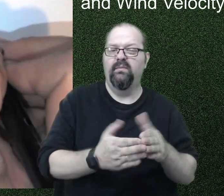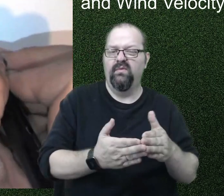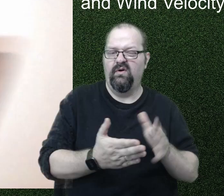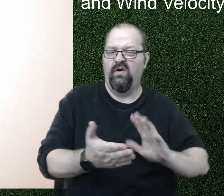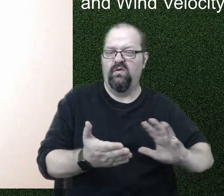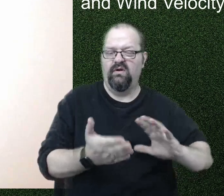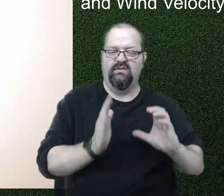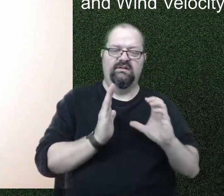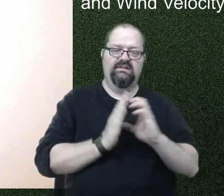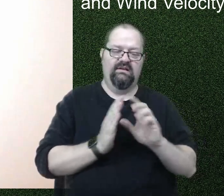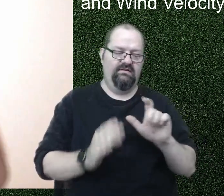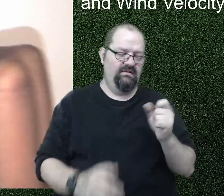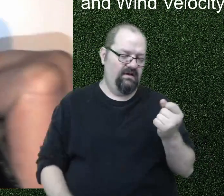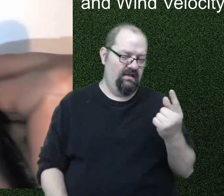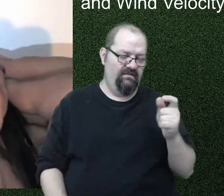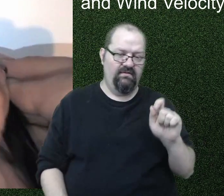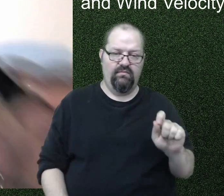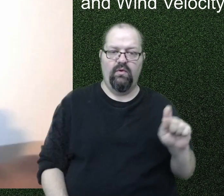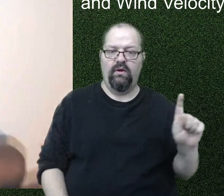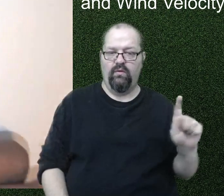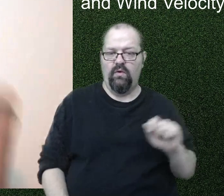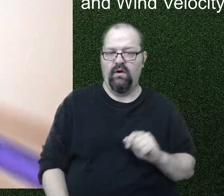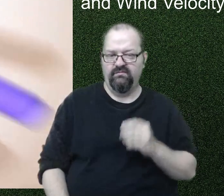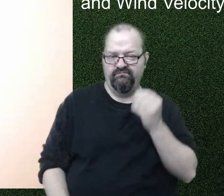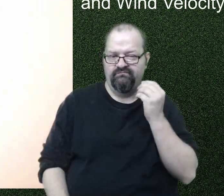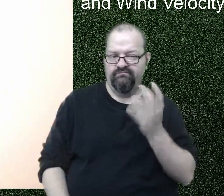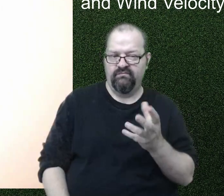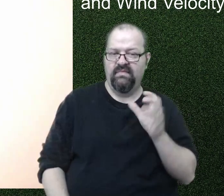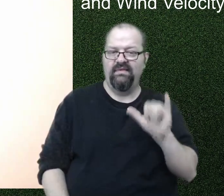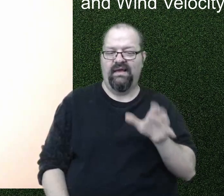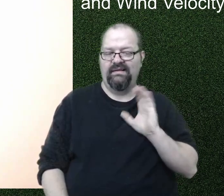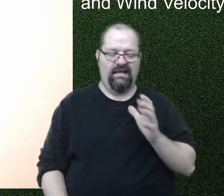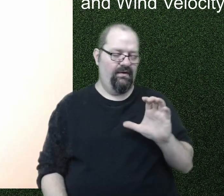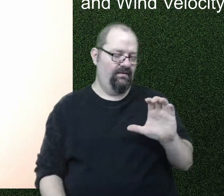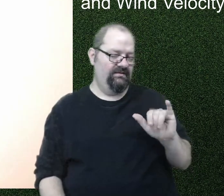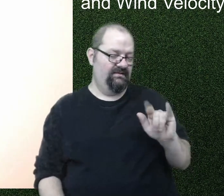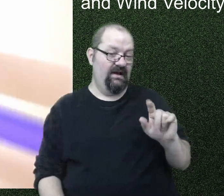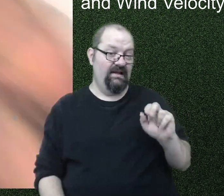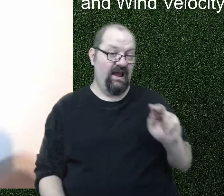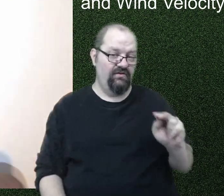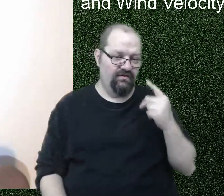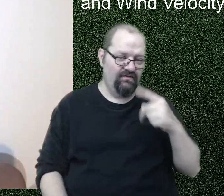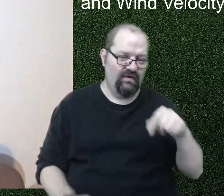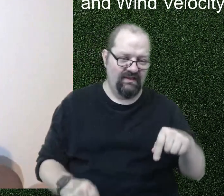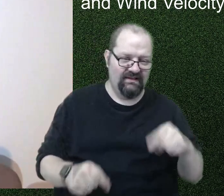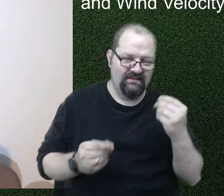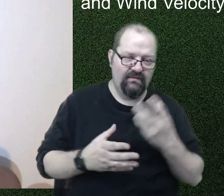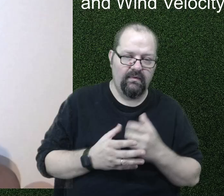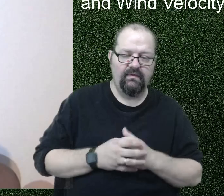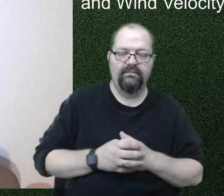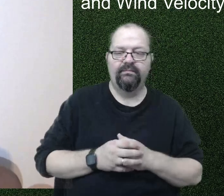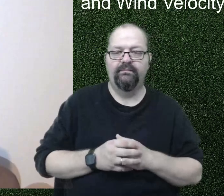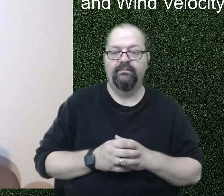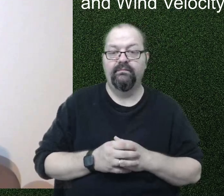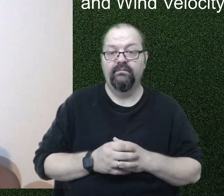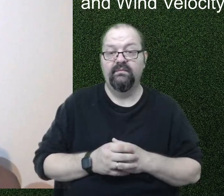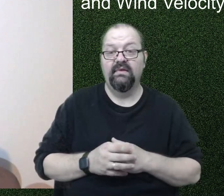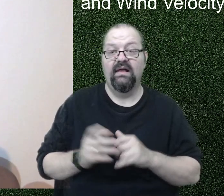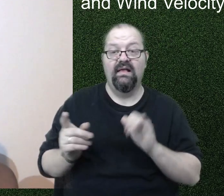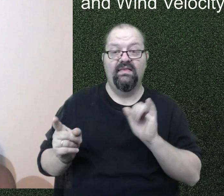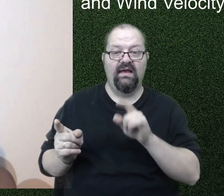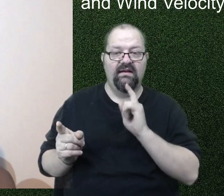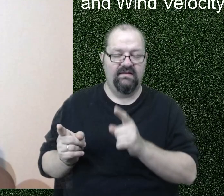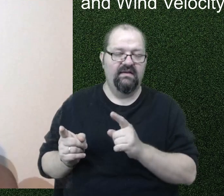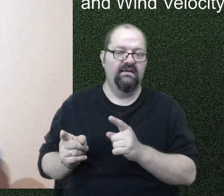section 11.1. So that's our citation, and then this is a summary of the information